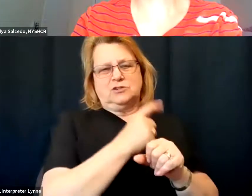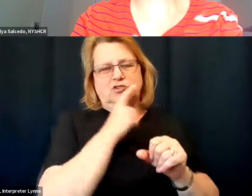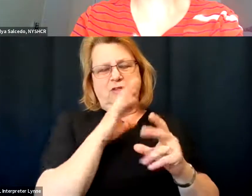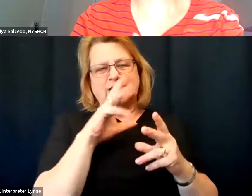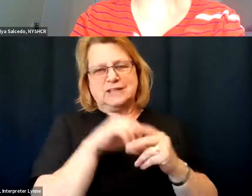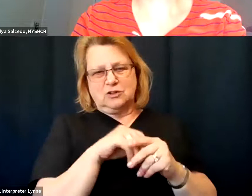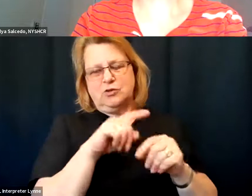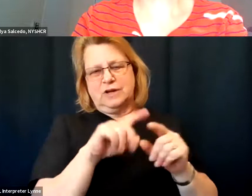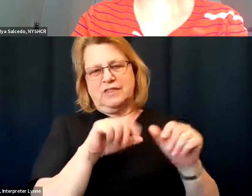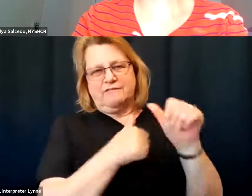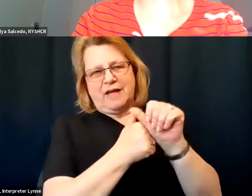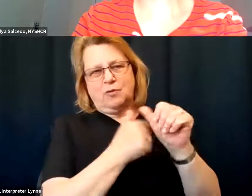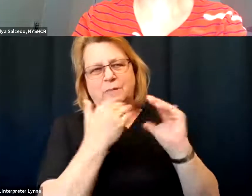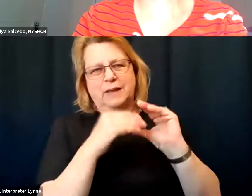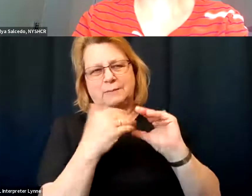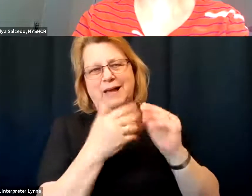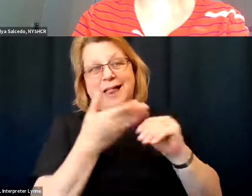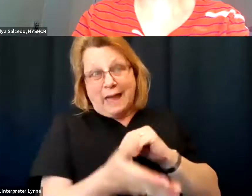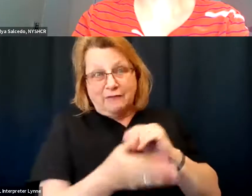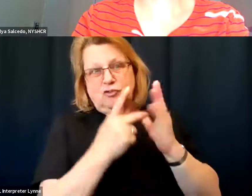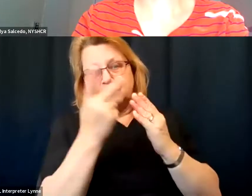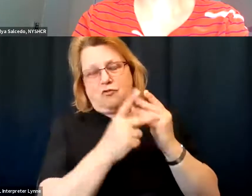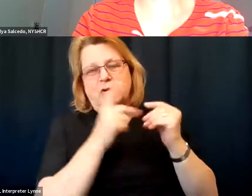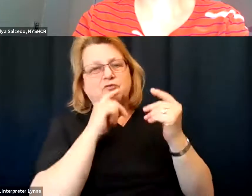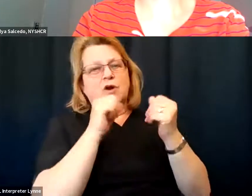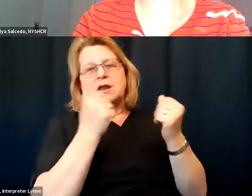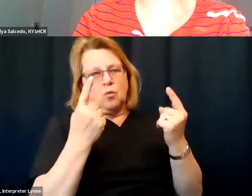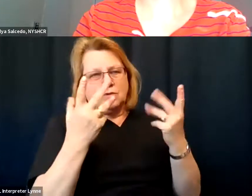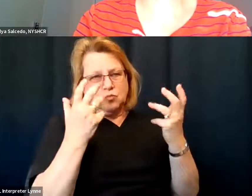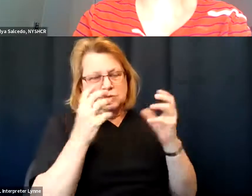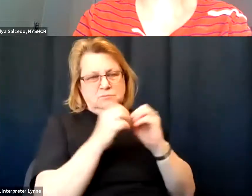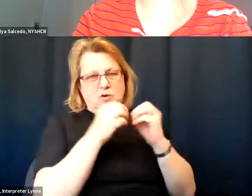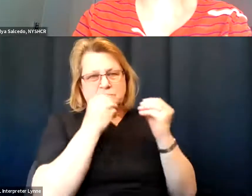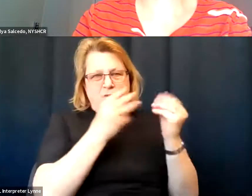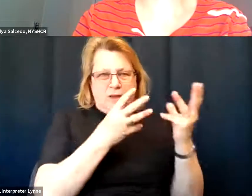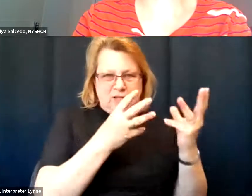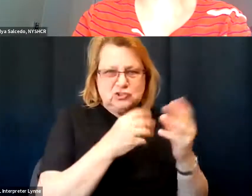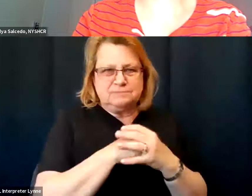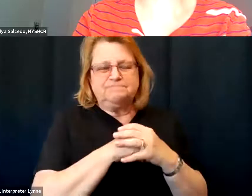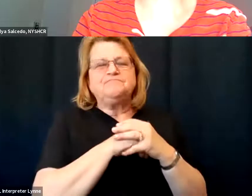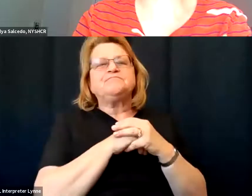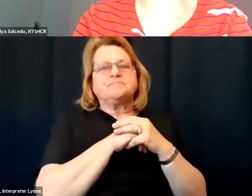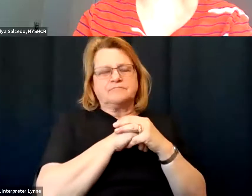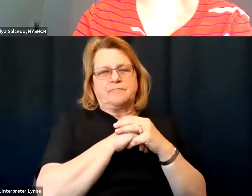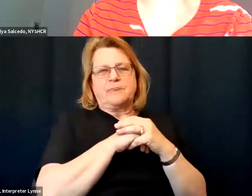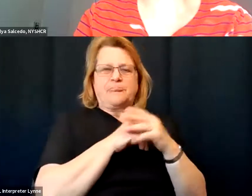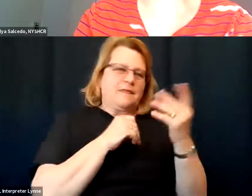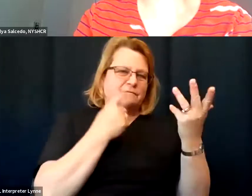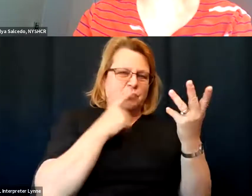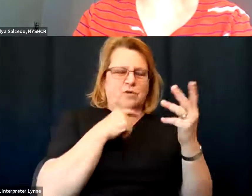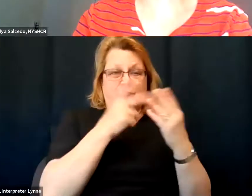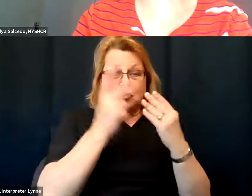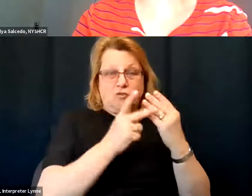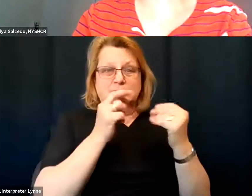email after this program for anyone who wants more information about any of the kind of programs or efforts that